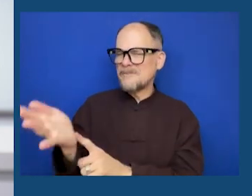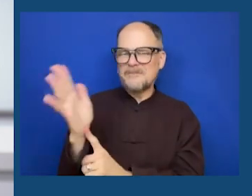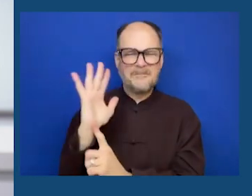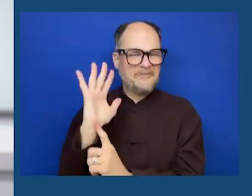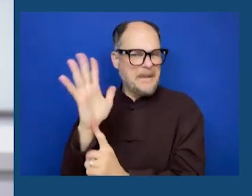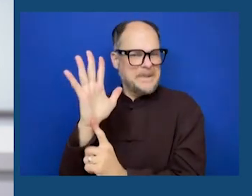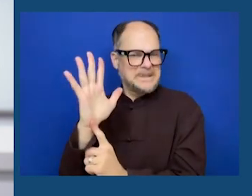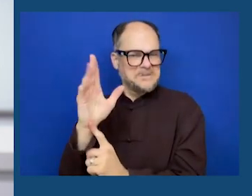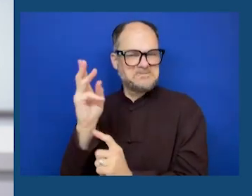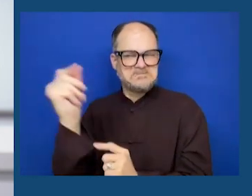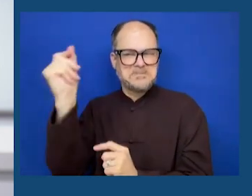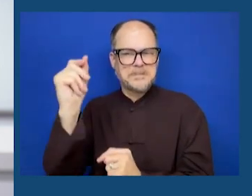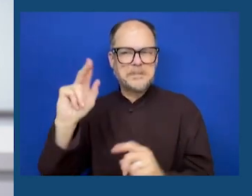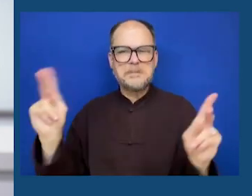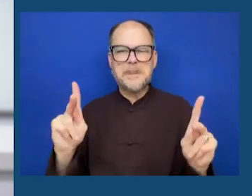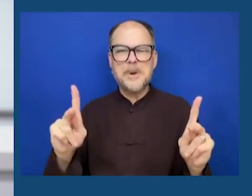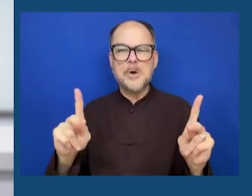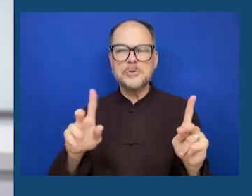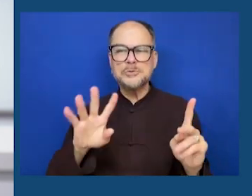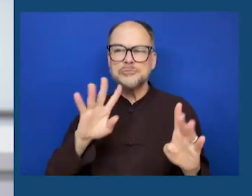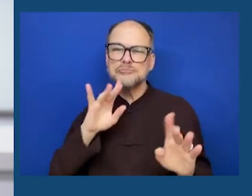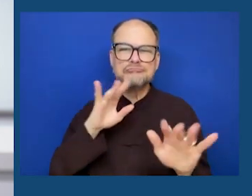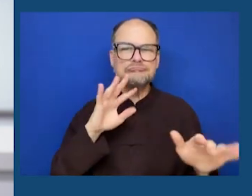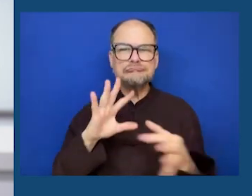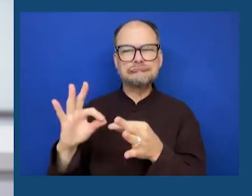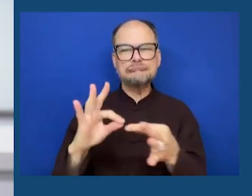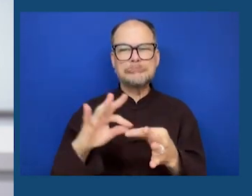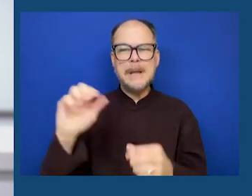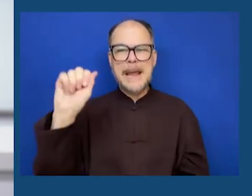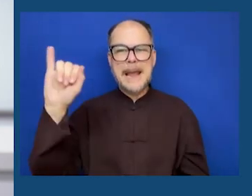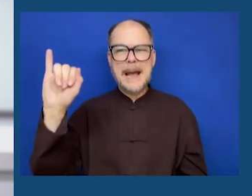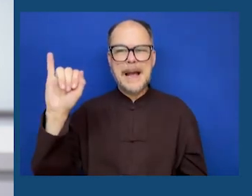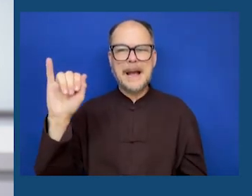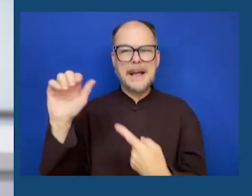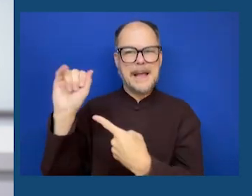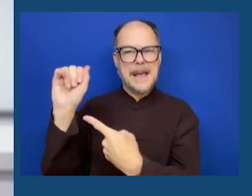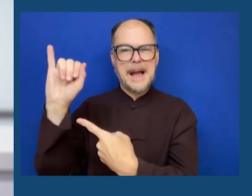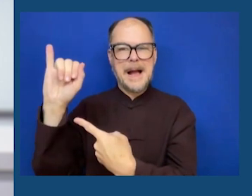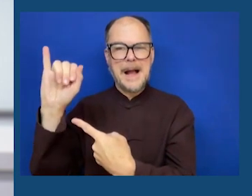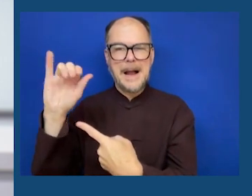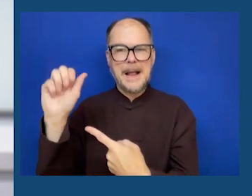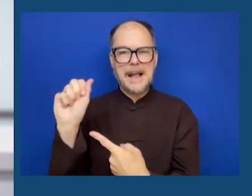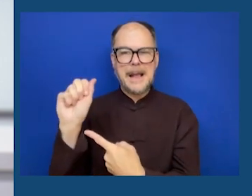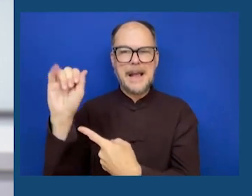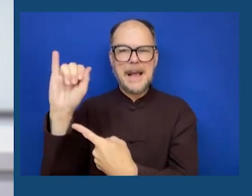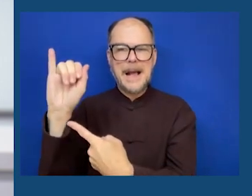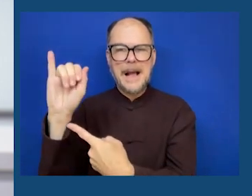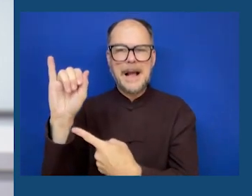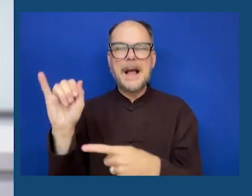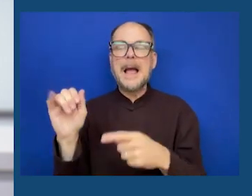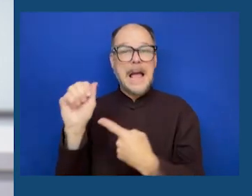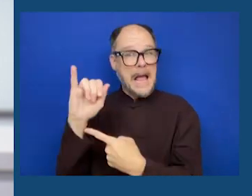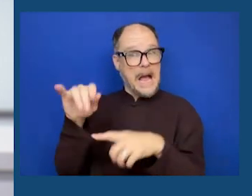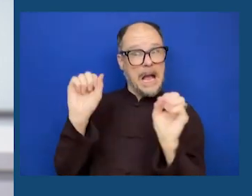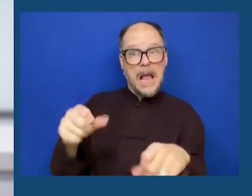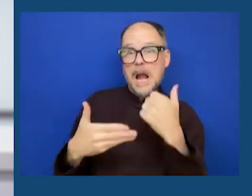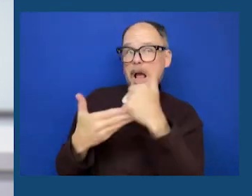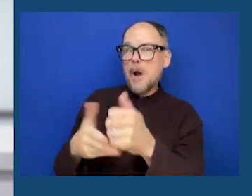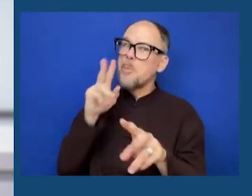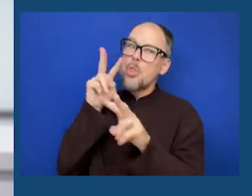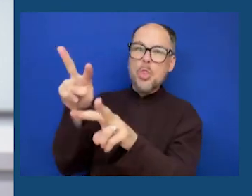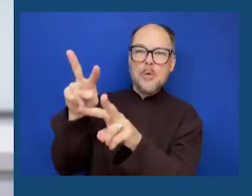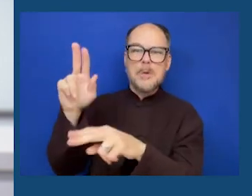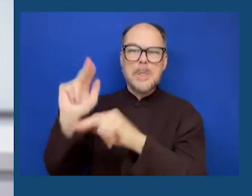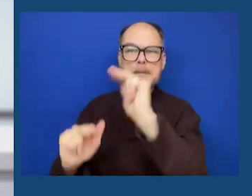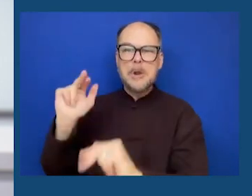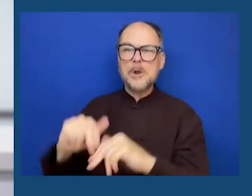about AI and how AI can help decide how we can, look at a building when you're an existing building and how we can figure